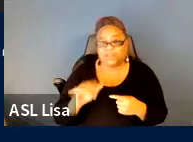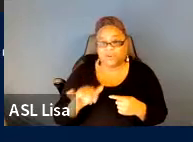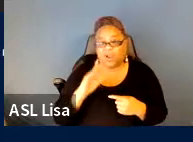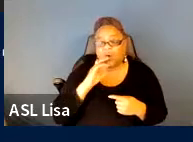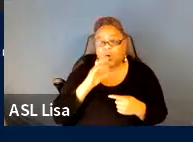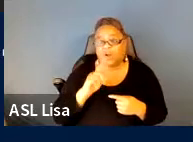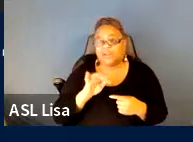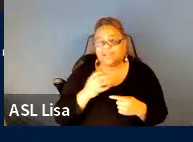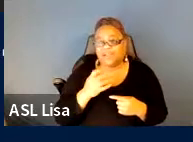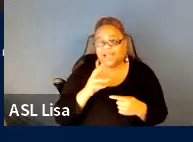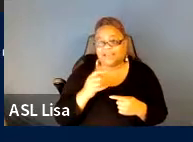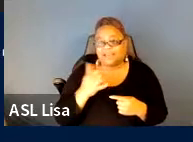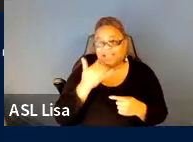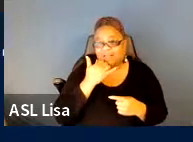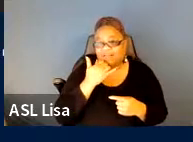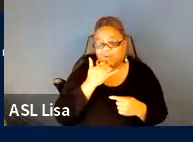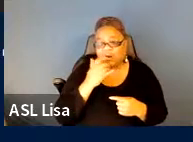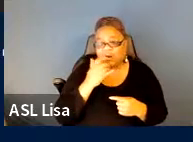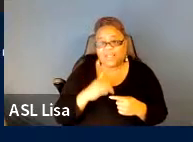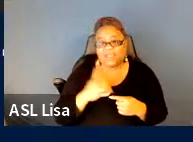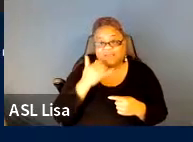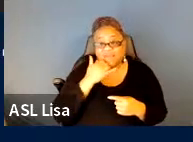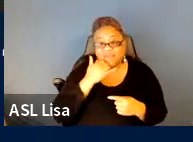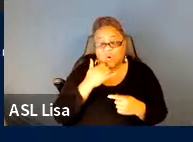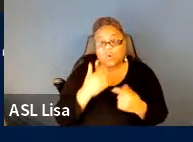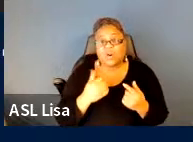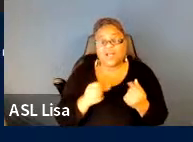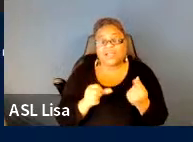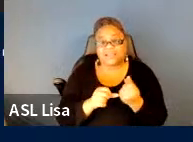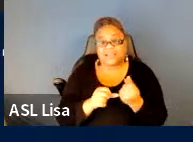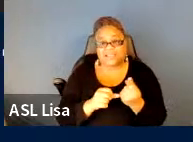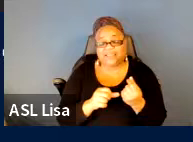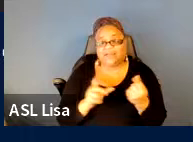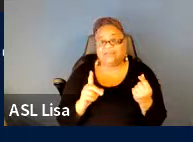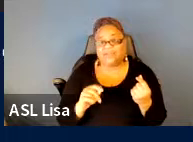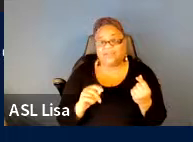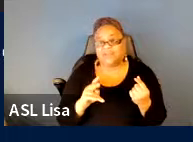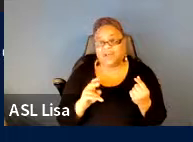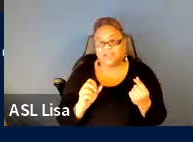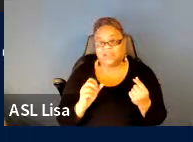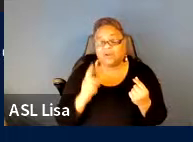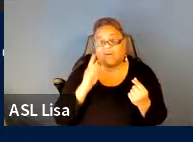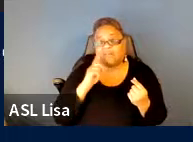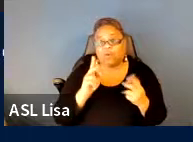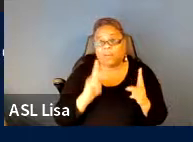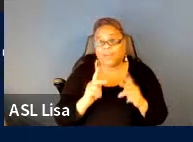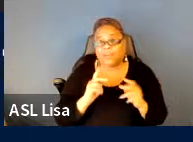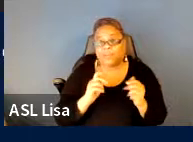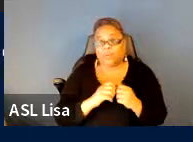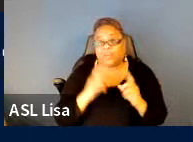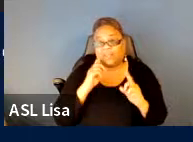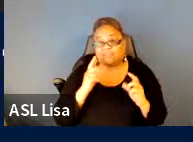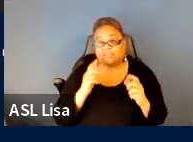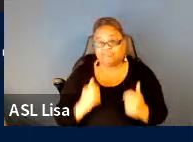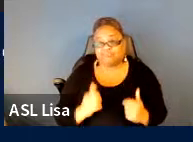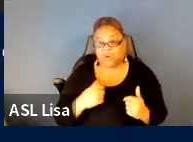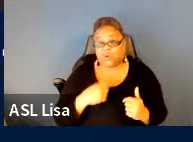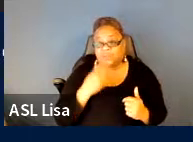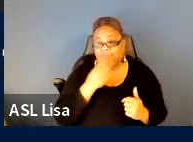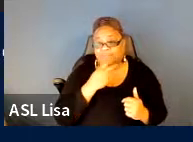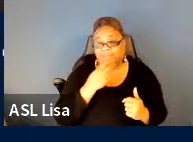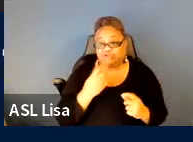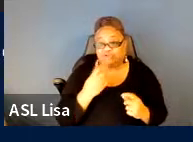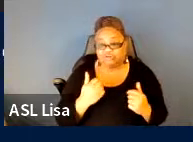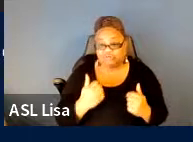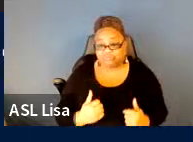telephone, which is a phone assistive device for people with hearing or speech impairments. This symbol must be used to